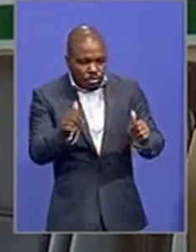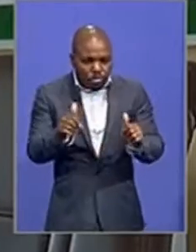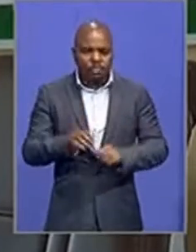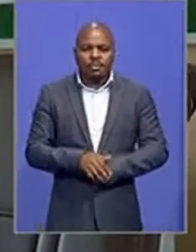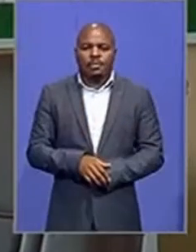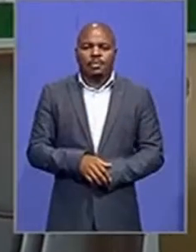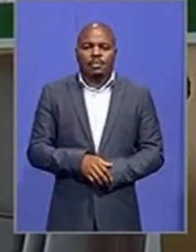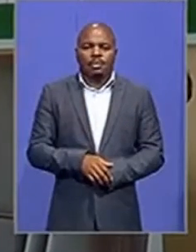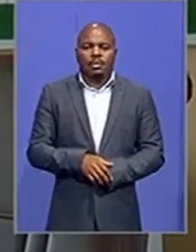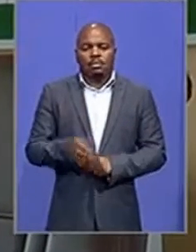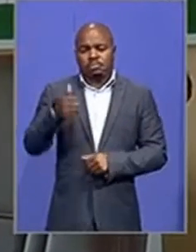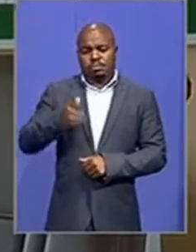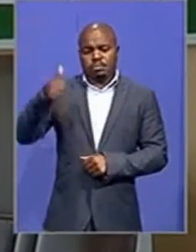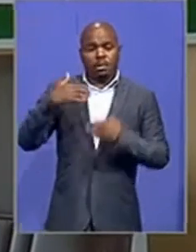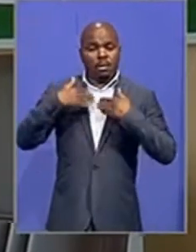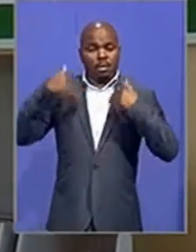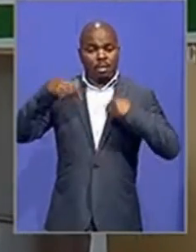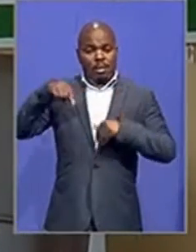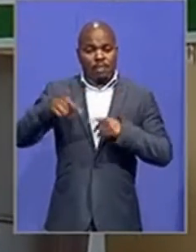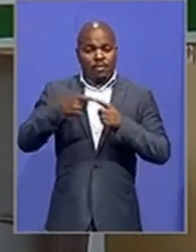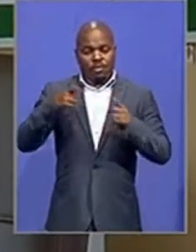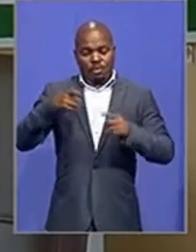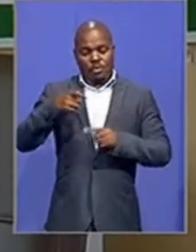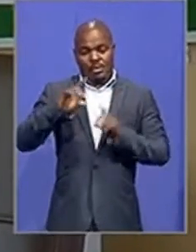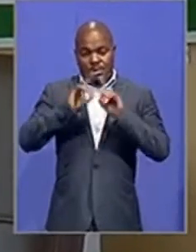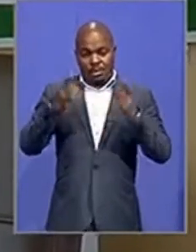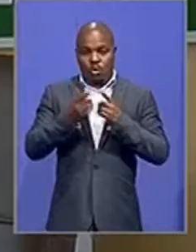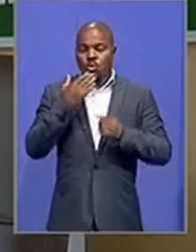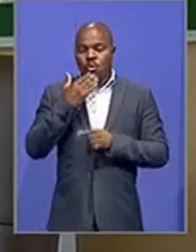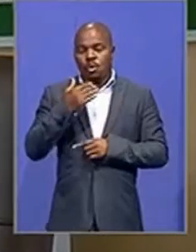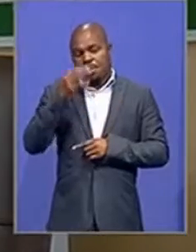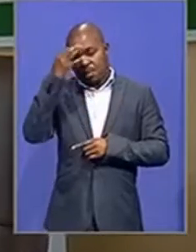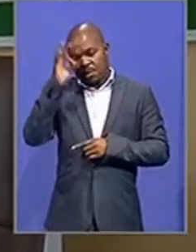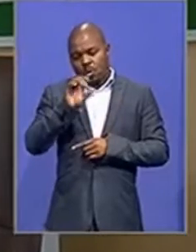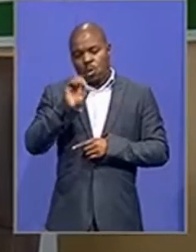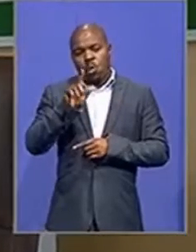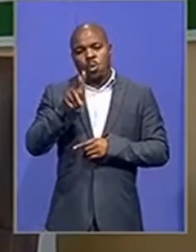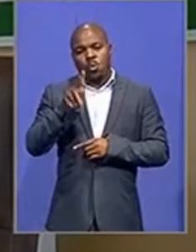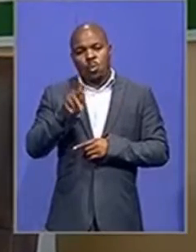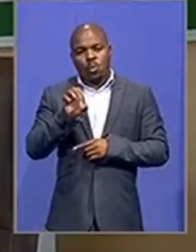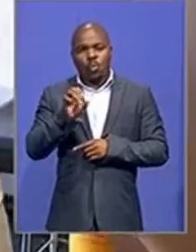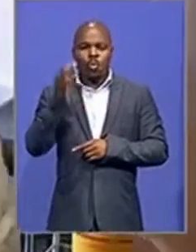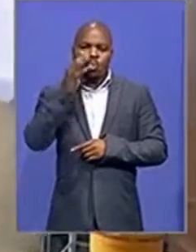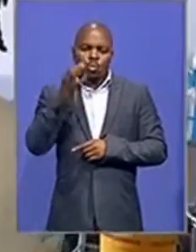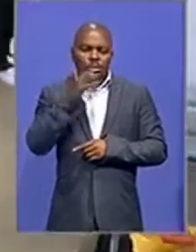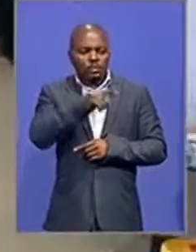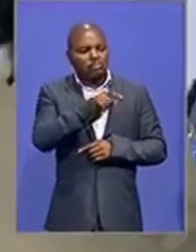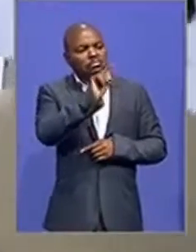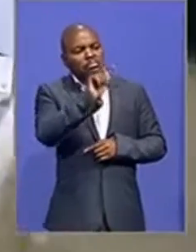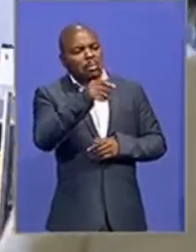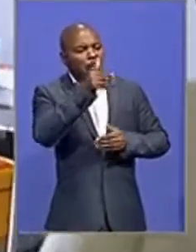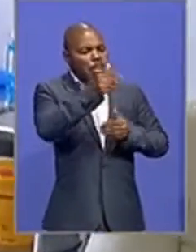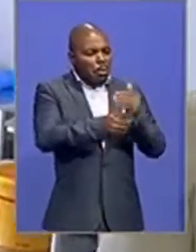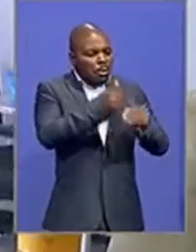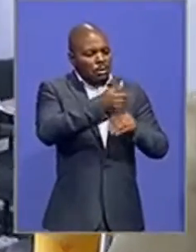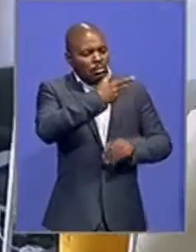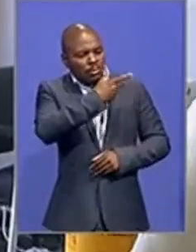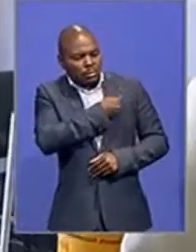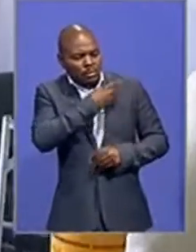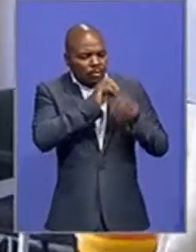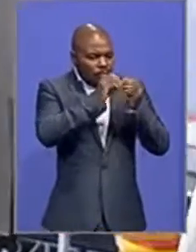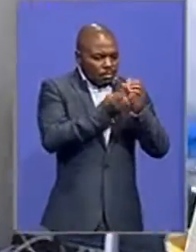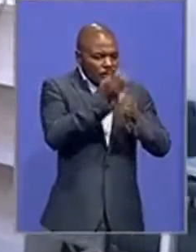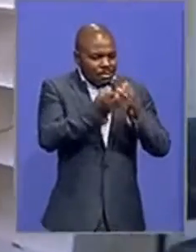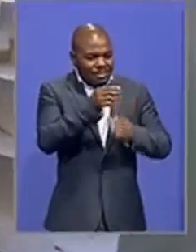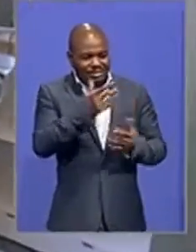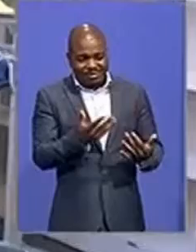vaccine